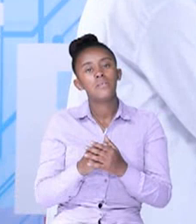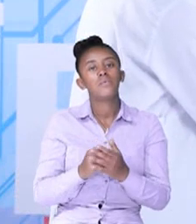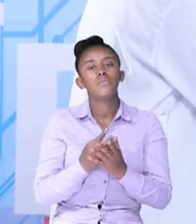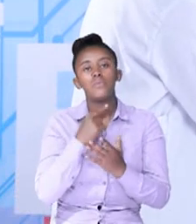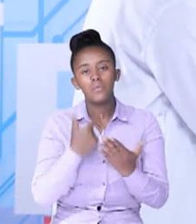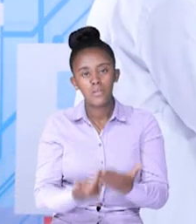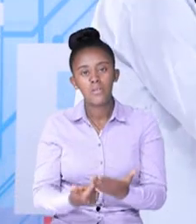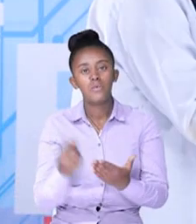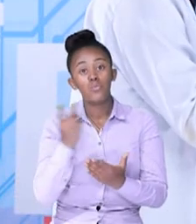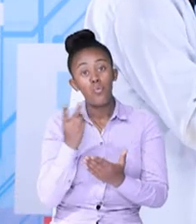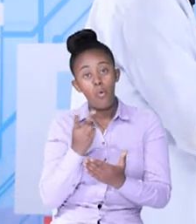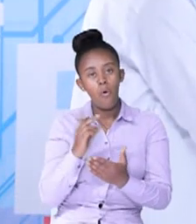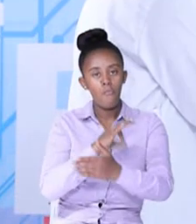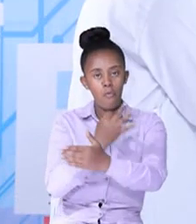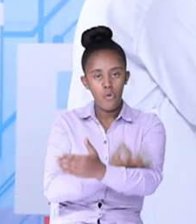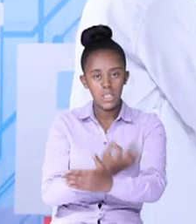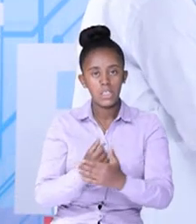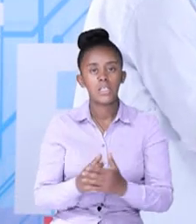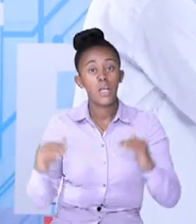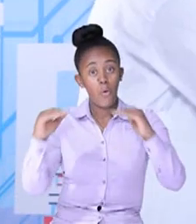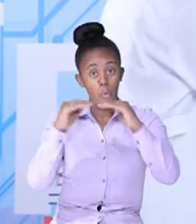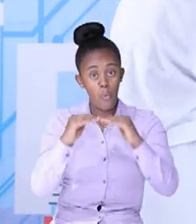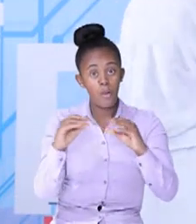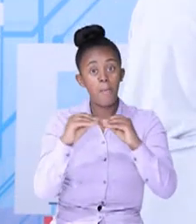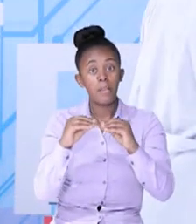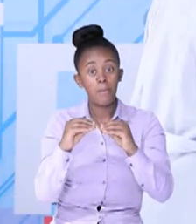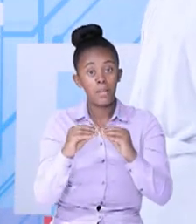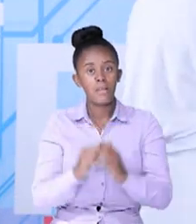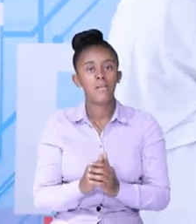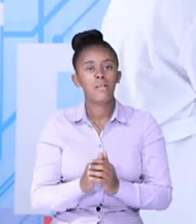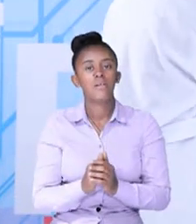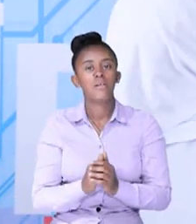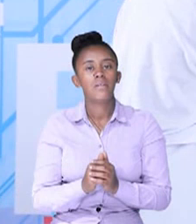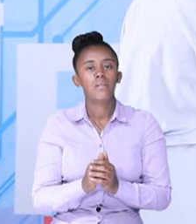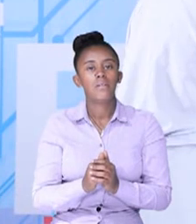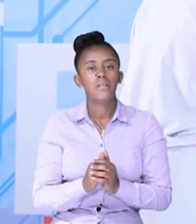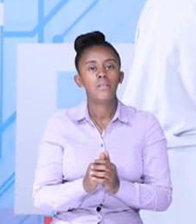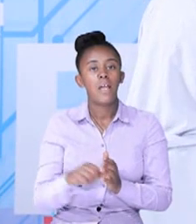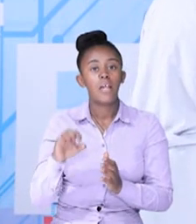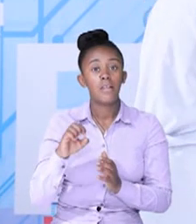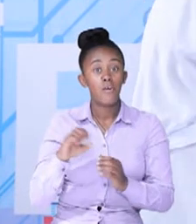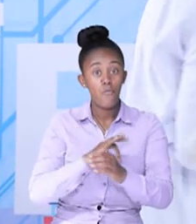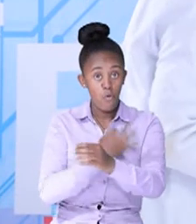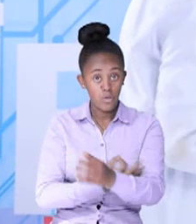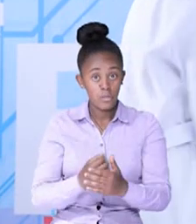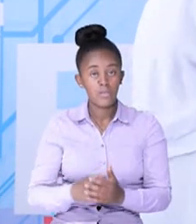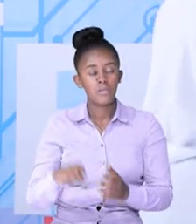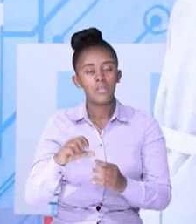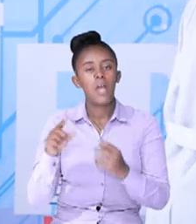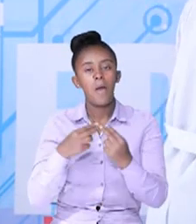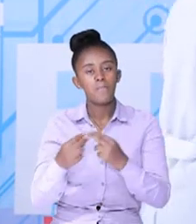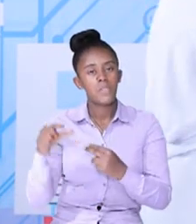that the two force is equal, and mathematically we can equate. Electric force can be given as electric field times